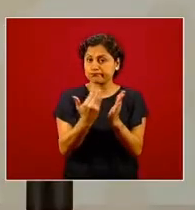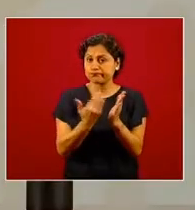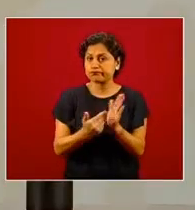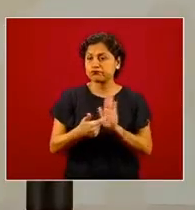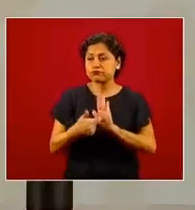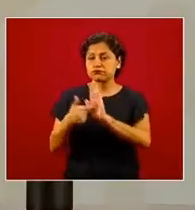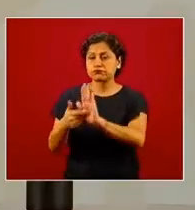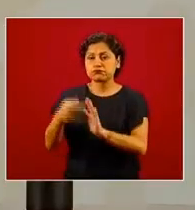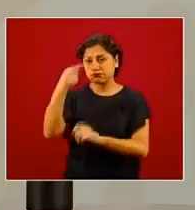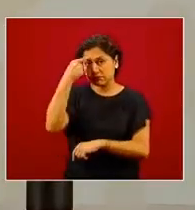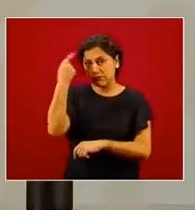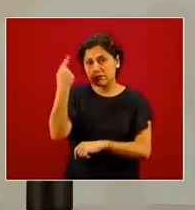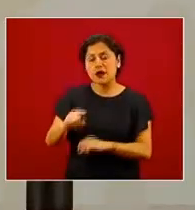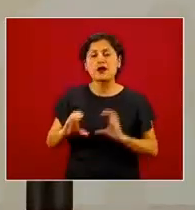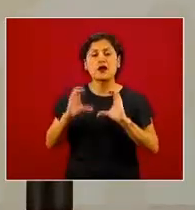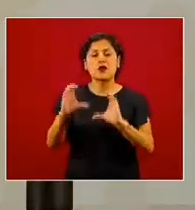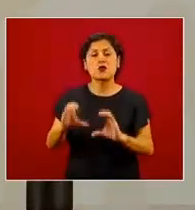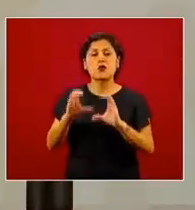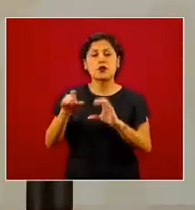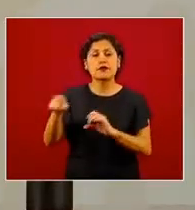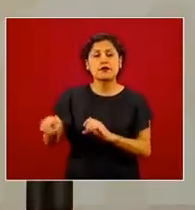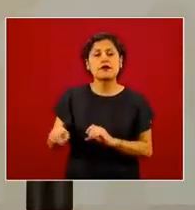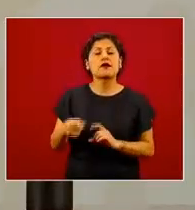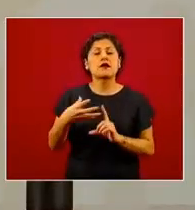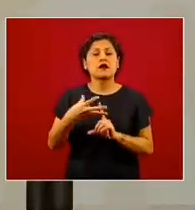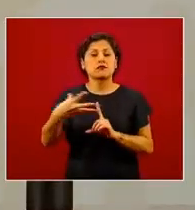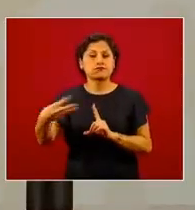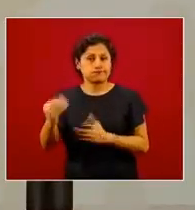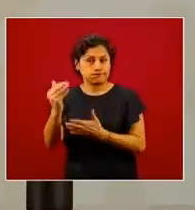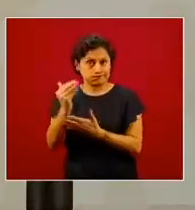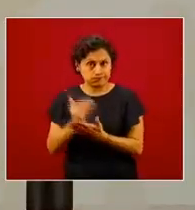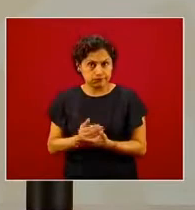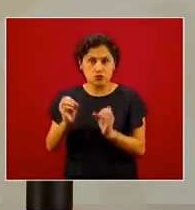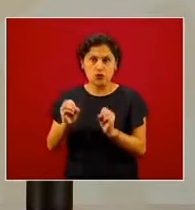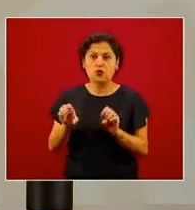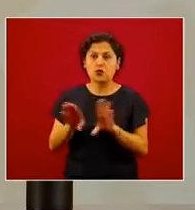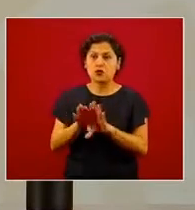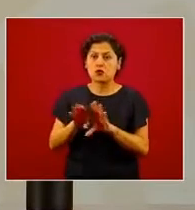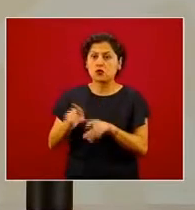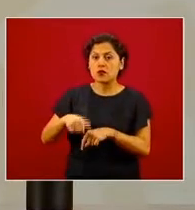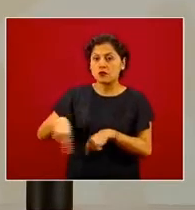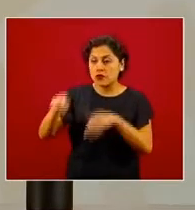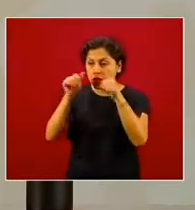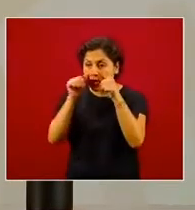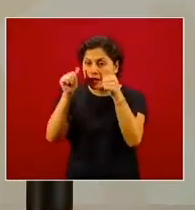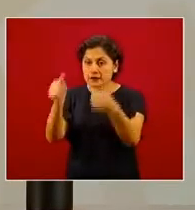prevention mechanisms and also response mechanisms in the event